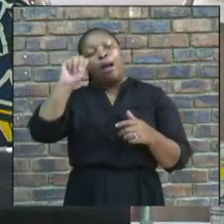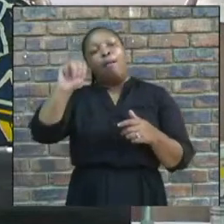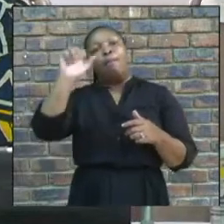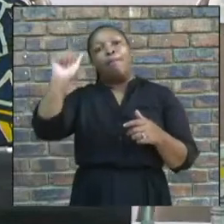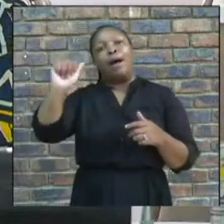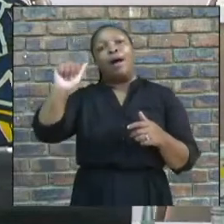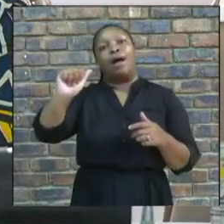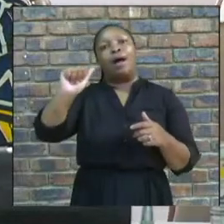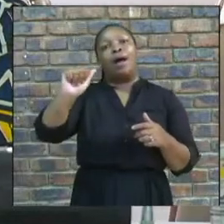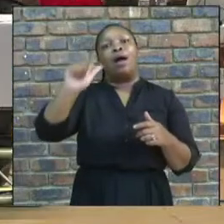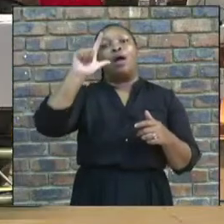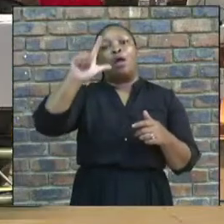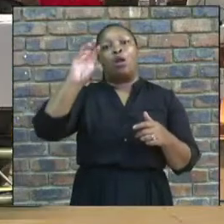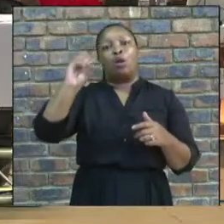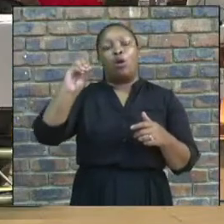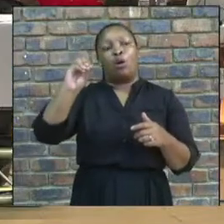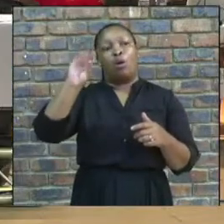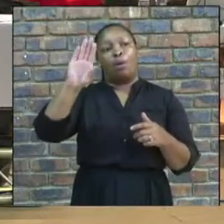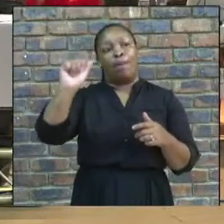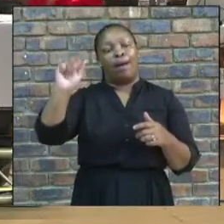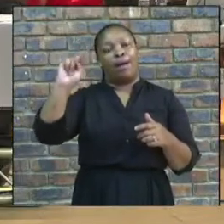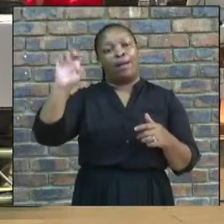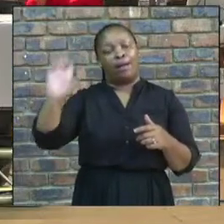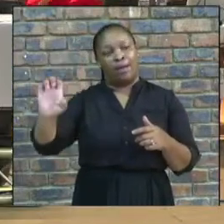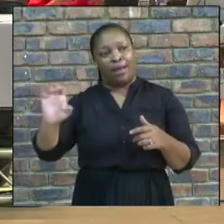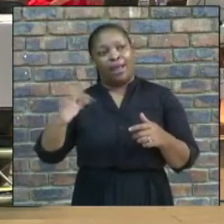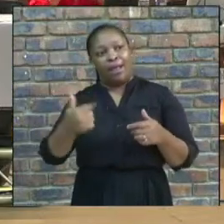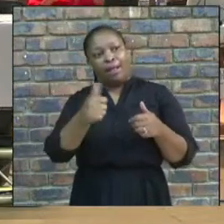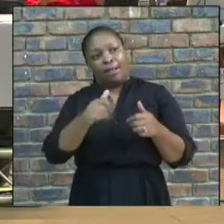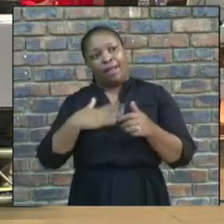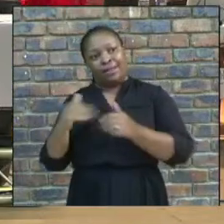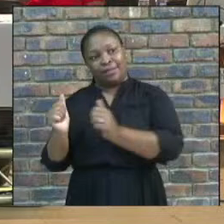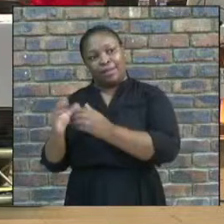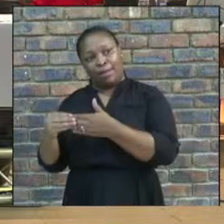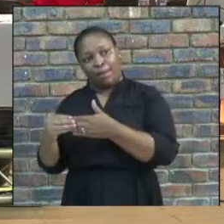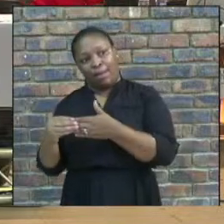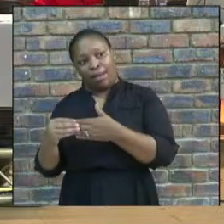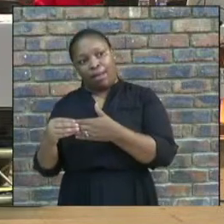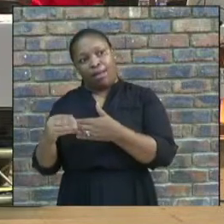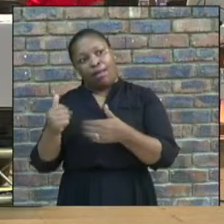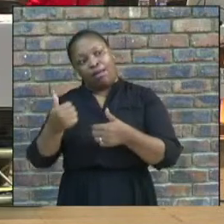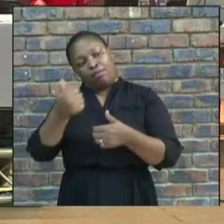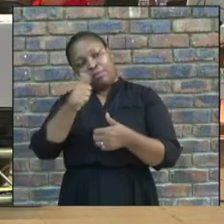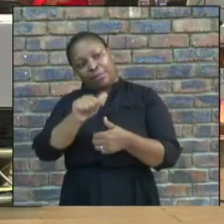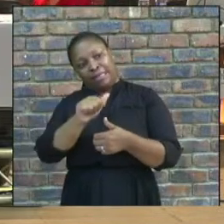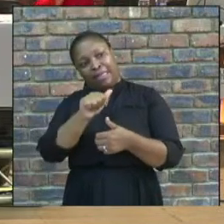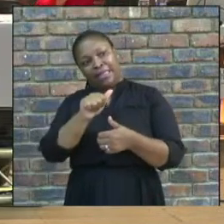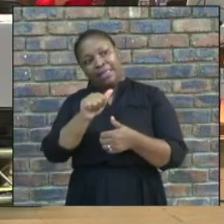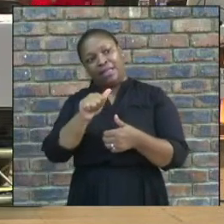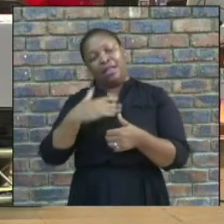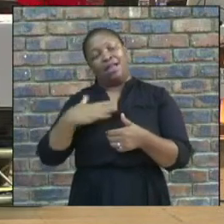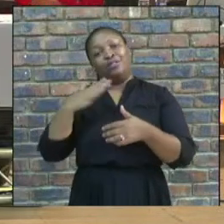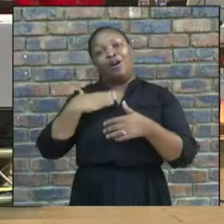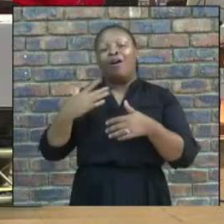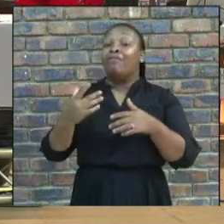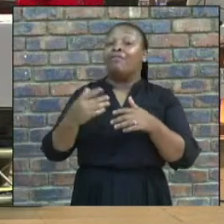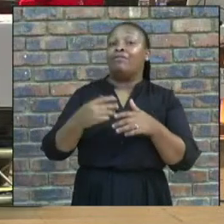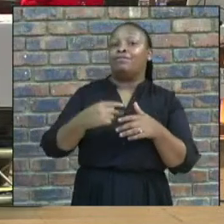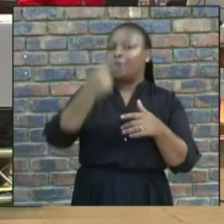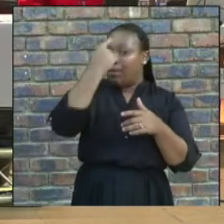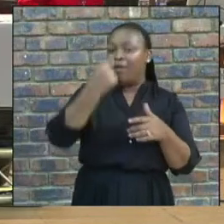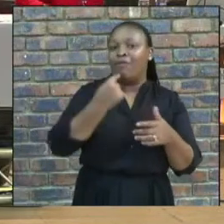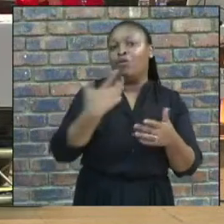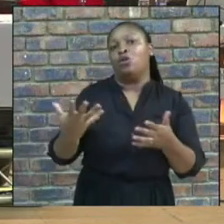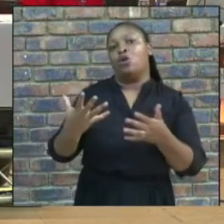Nkosi Malobani. She's a member of the Portfolio Committee. Member Mkungeli, member of our Portfolio Committee, and